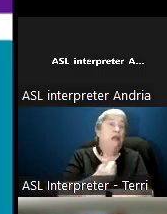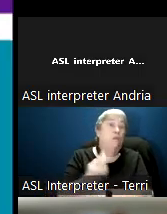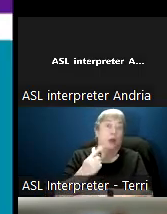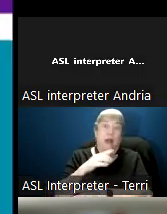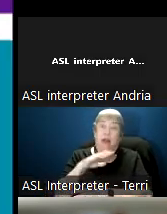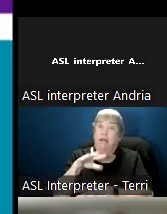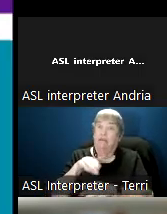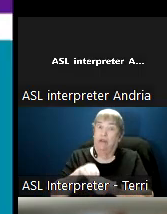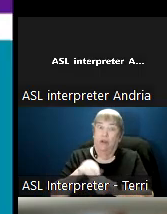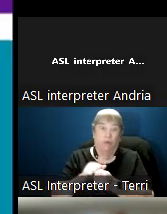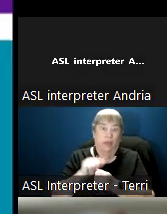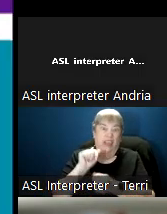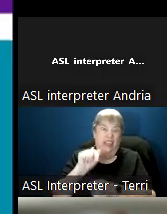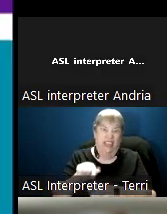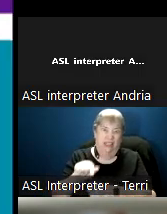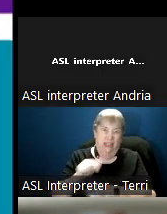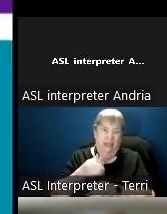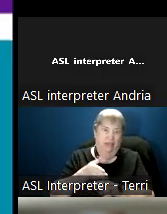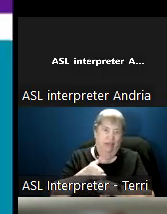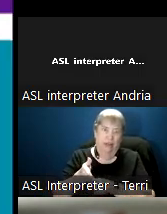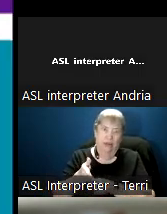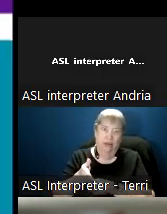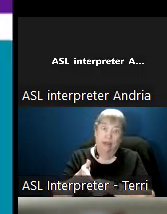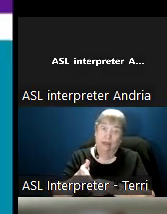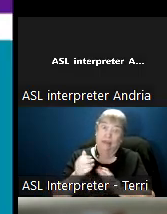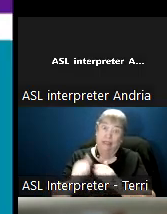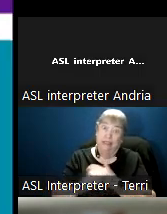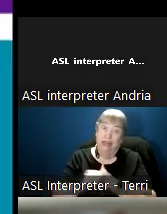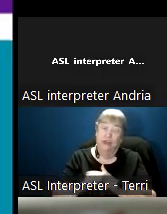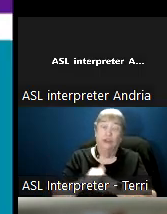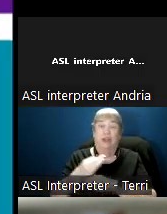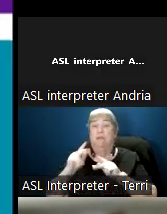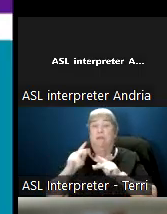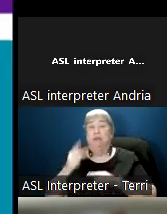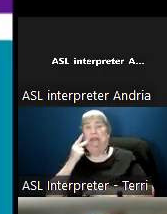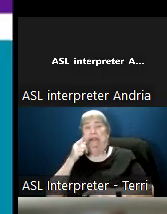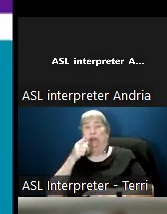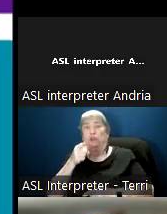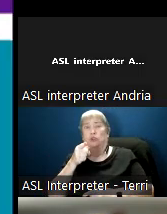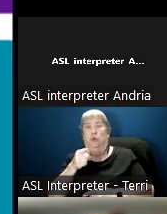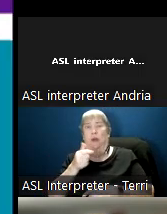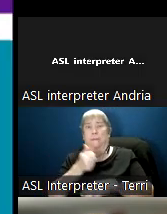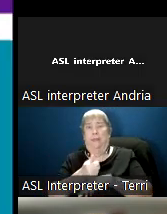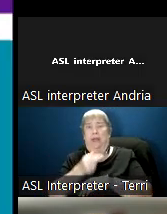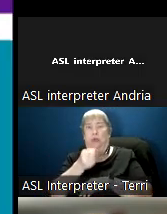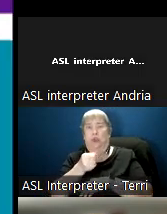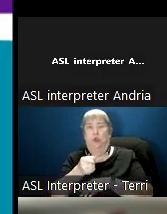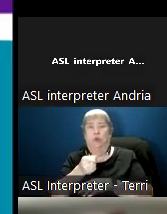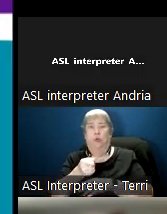is at danger if somebody considers you to be the person who, you know, caused